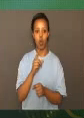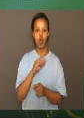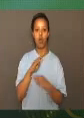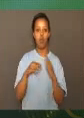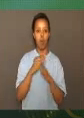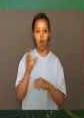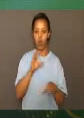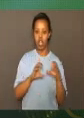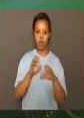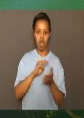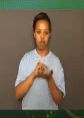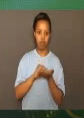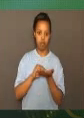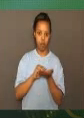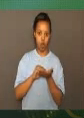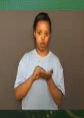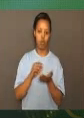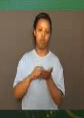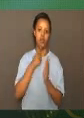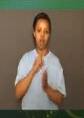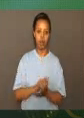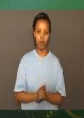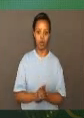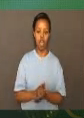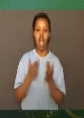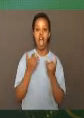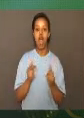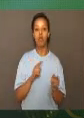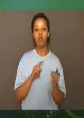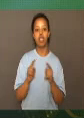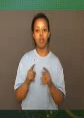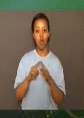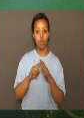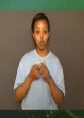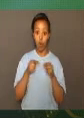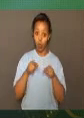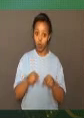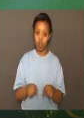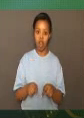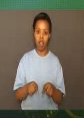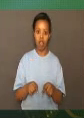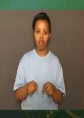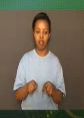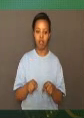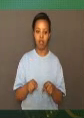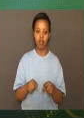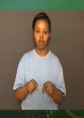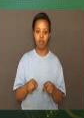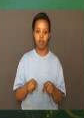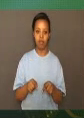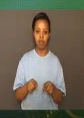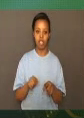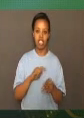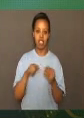biochemical molecules. We will begin our studies today by learning